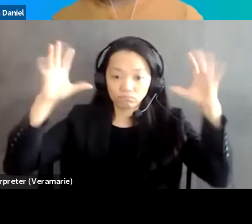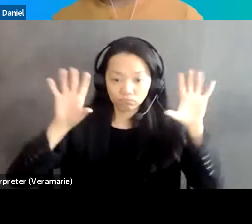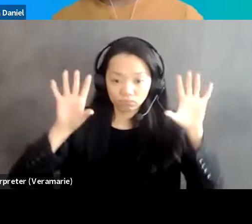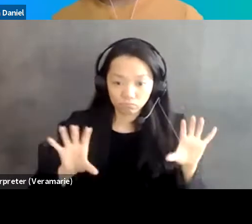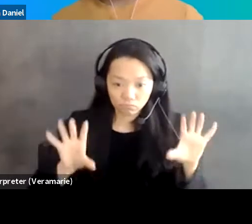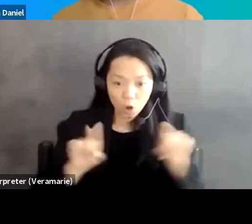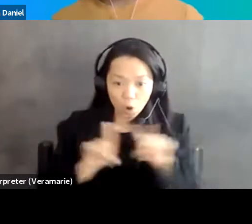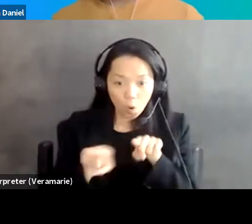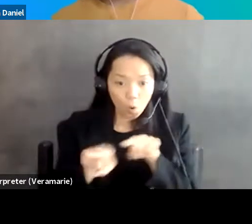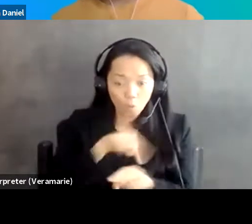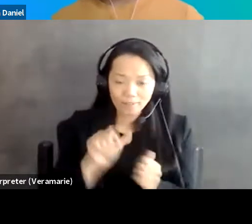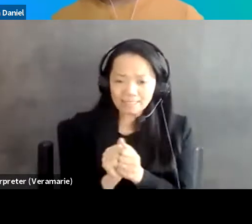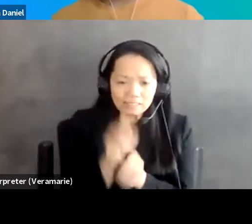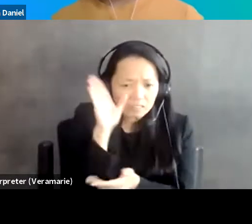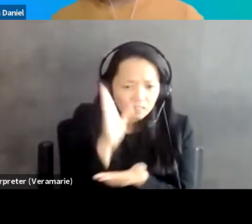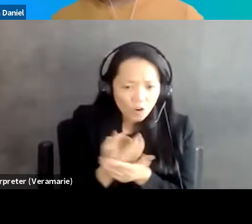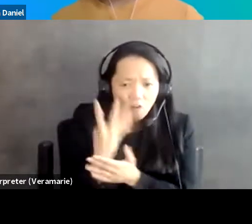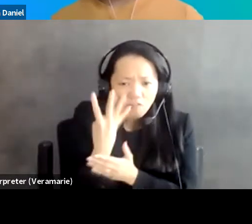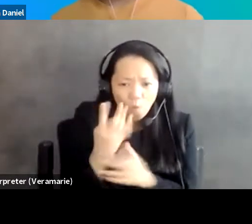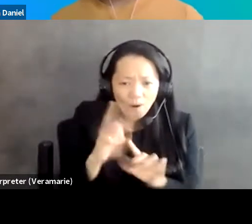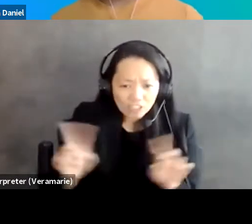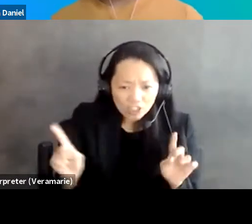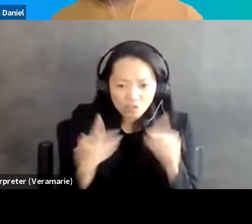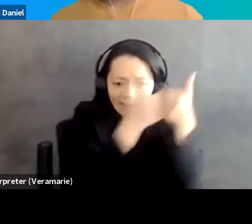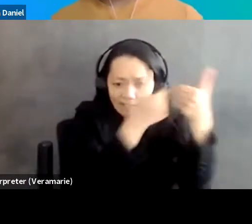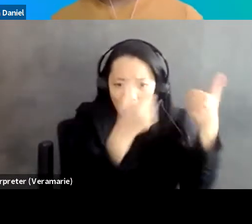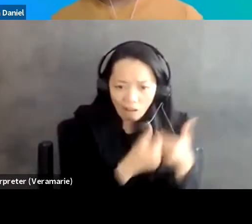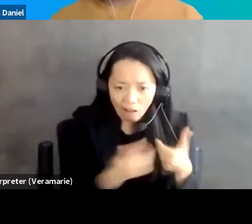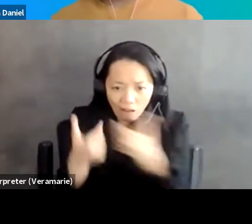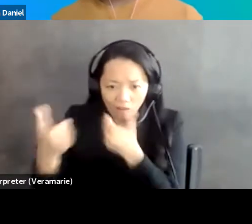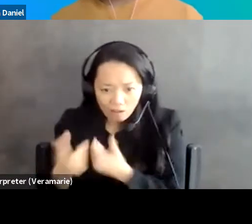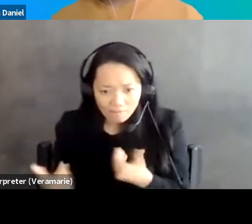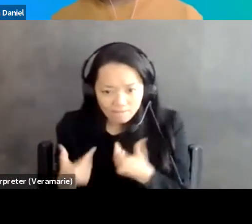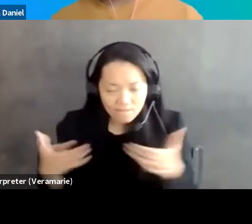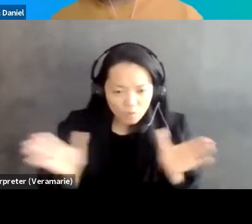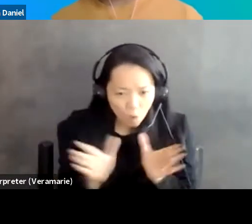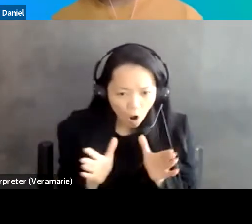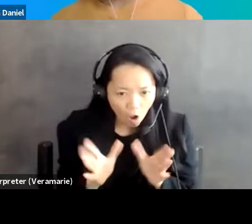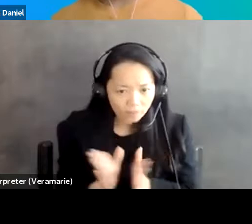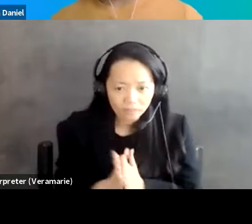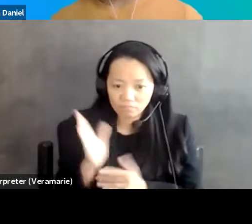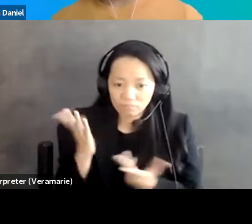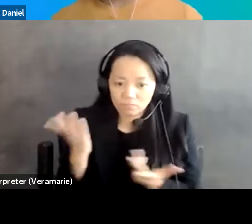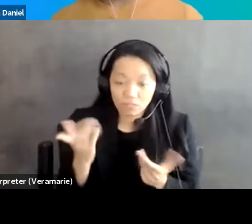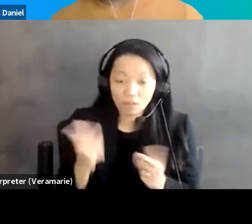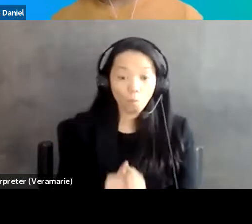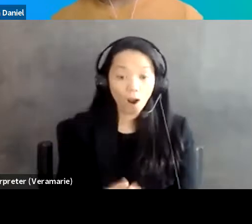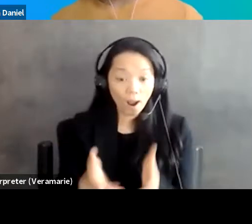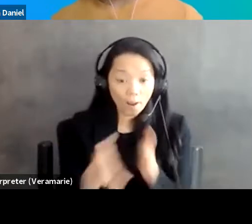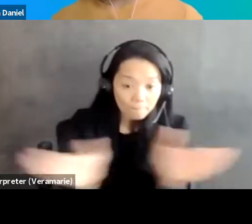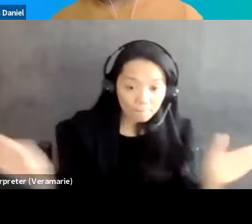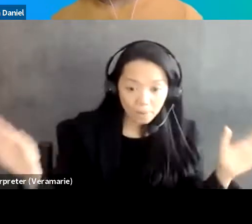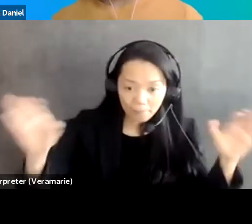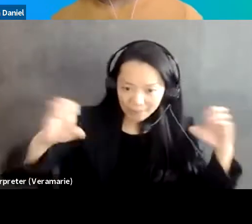a very tiny piece of 4 different districts. But that's why, public education is